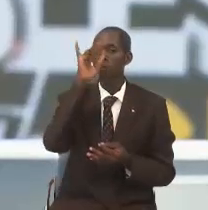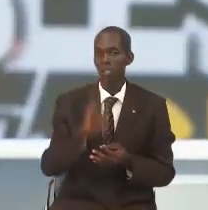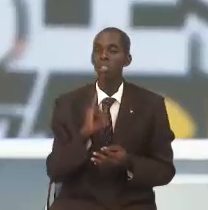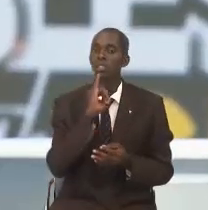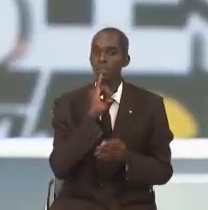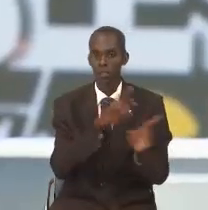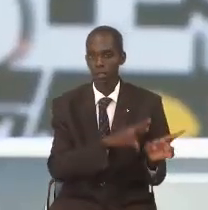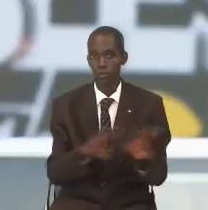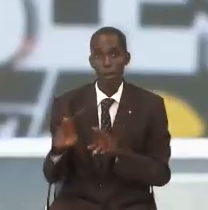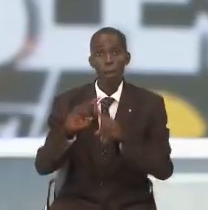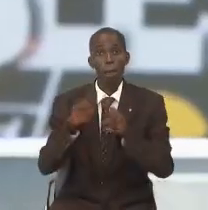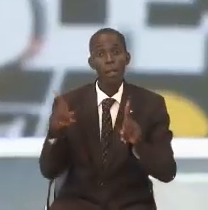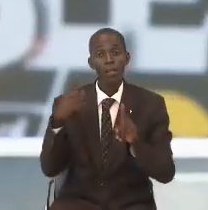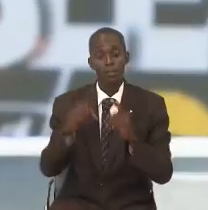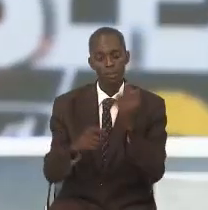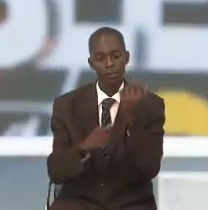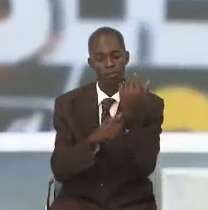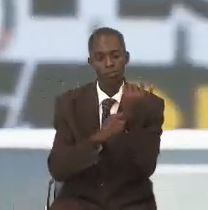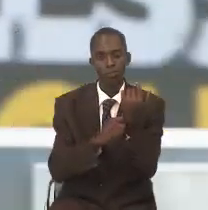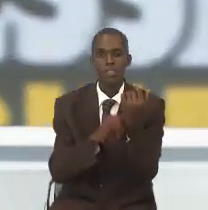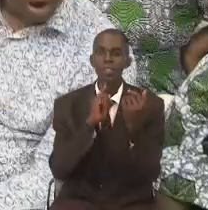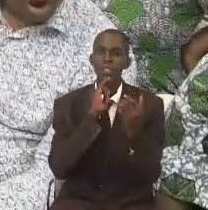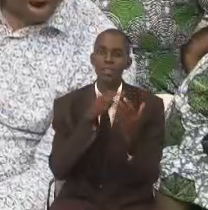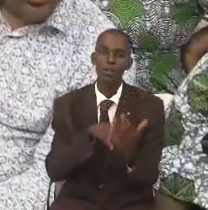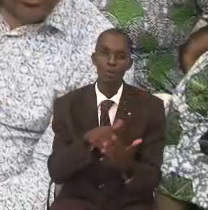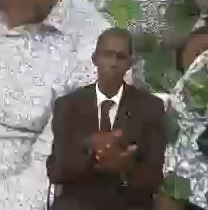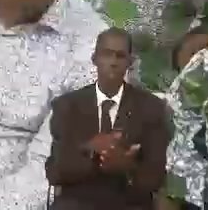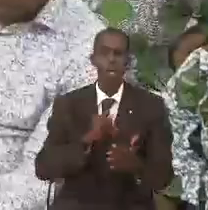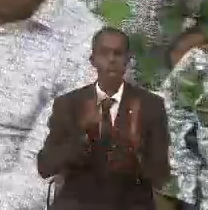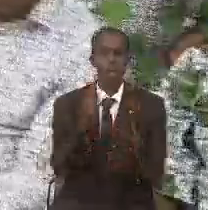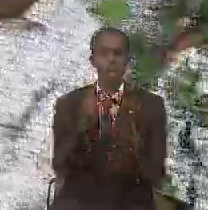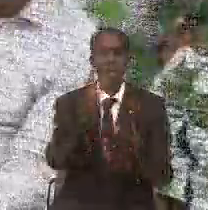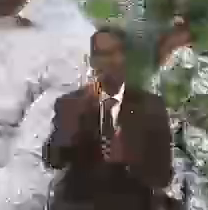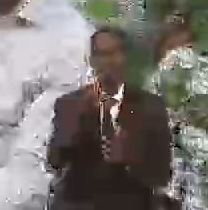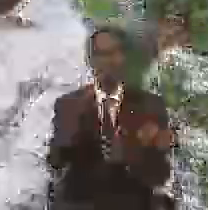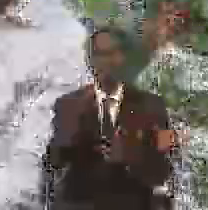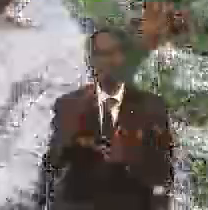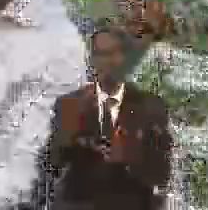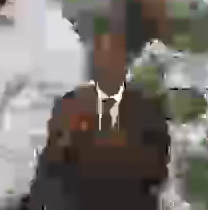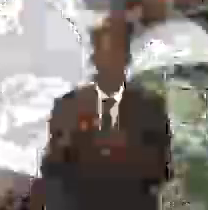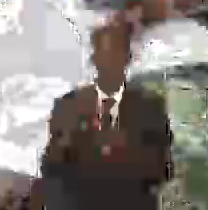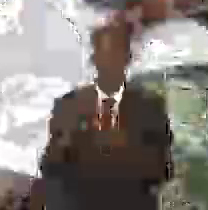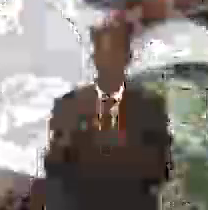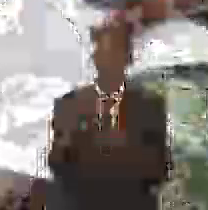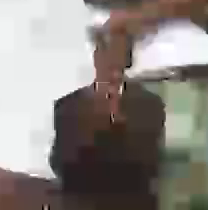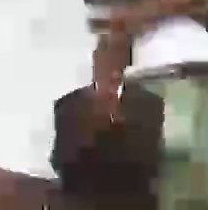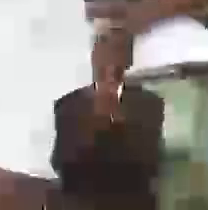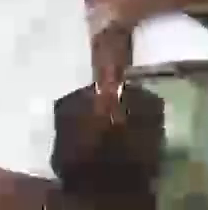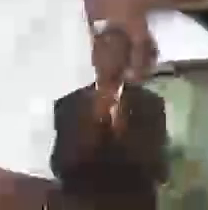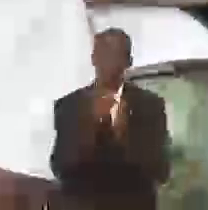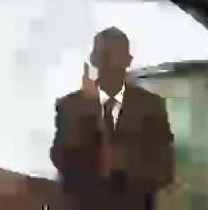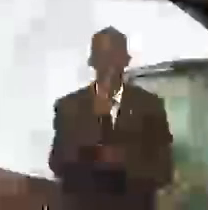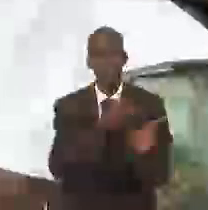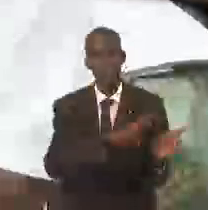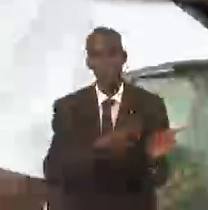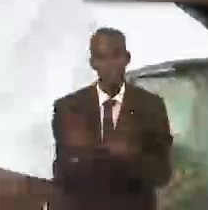the flesh is weak. I pray you'll be ready. I said, I pray you'll be ready.